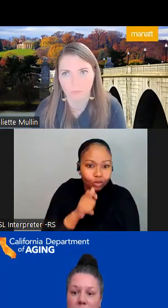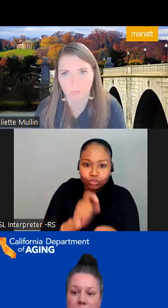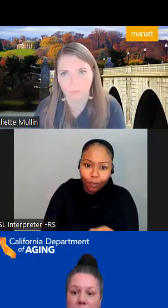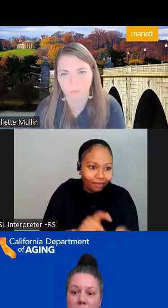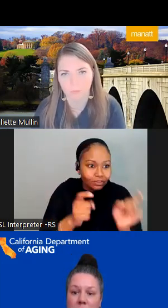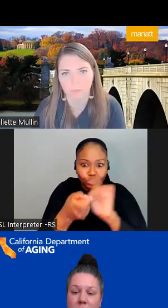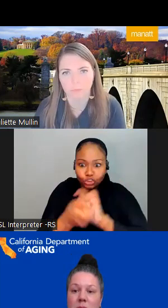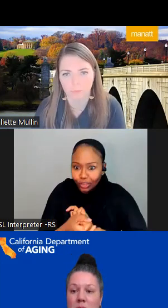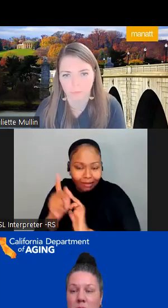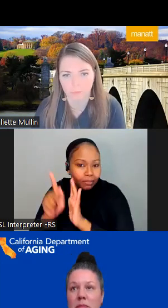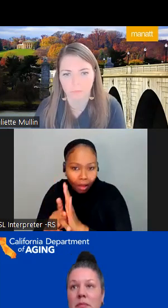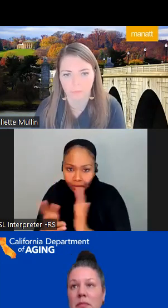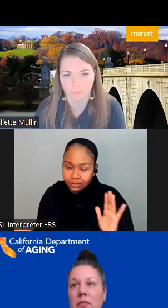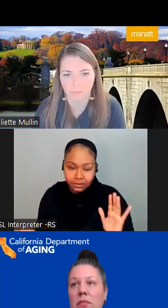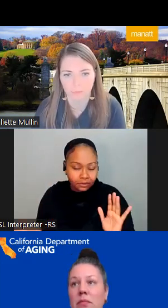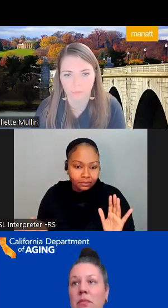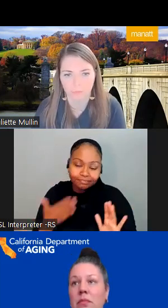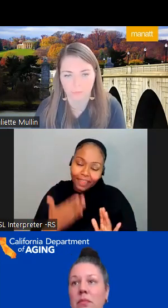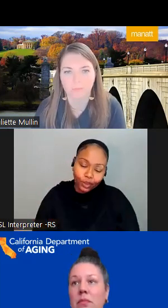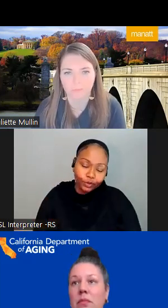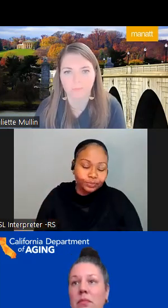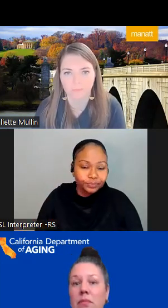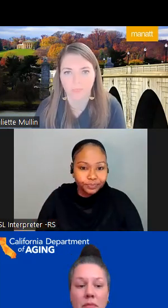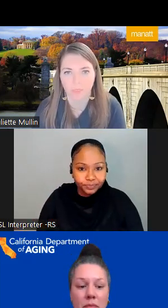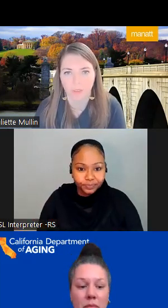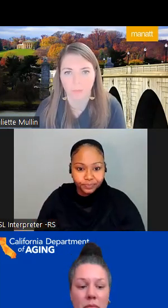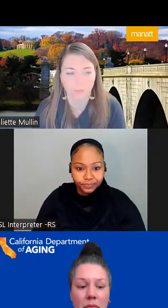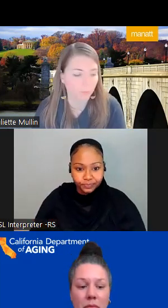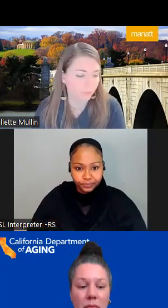wheel. Thank you.